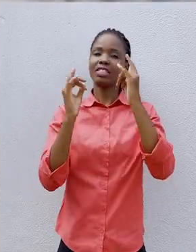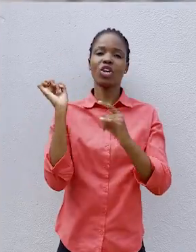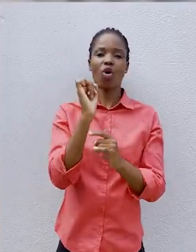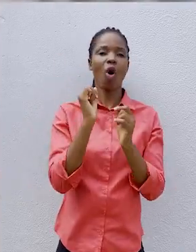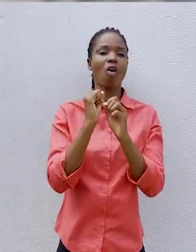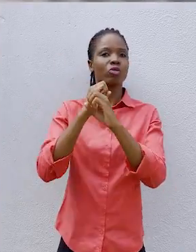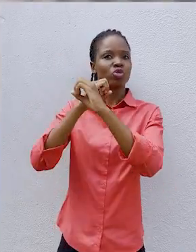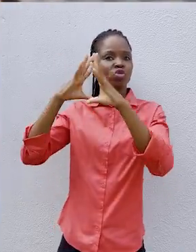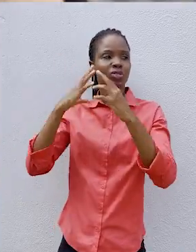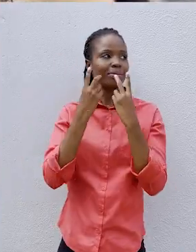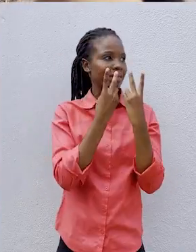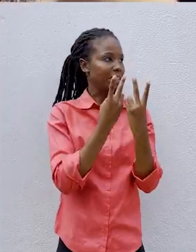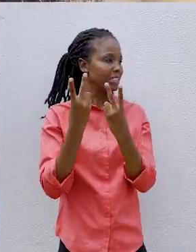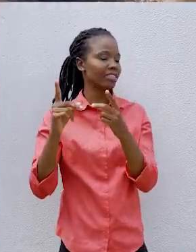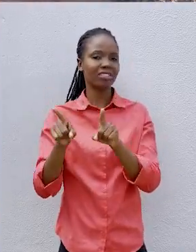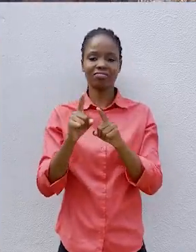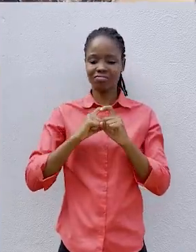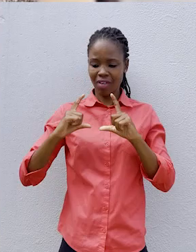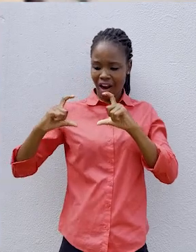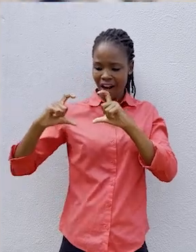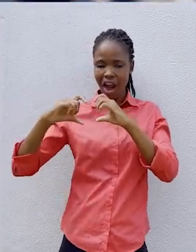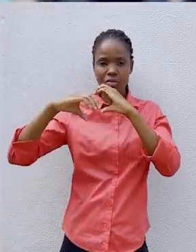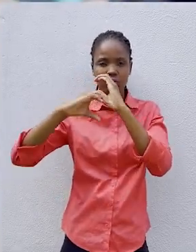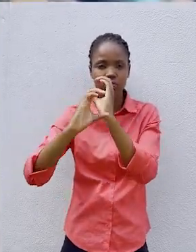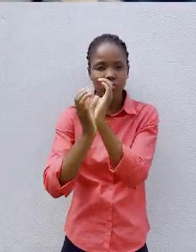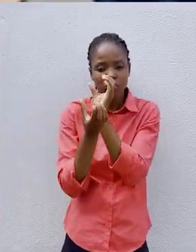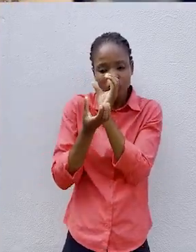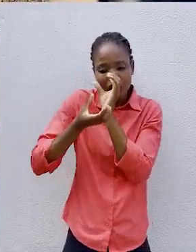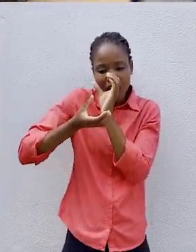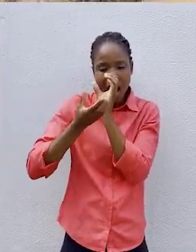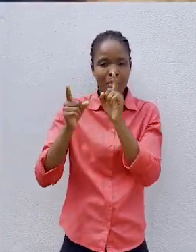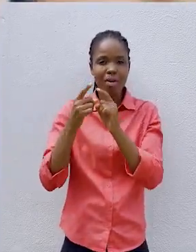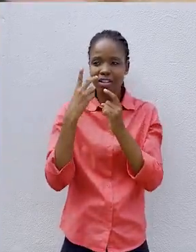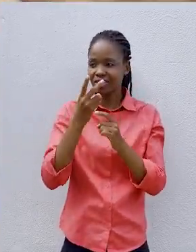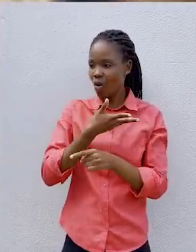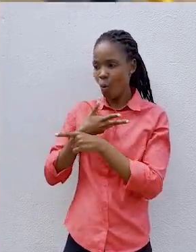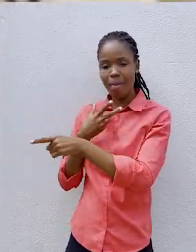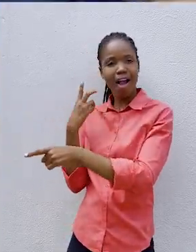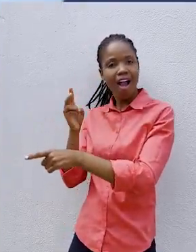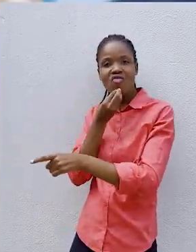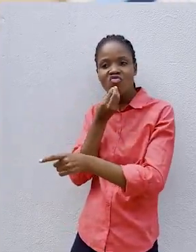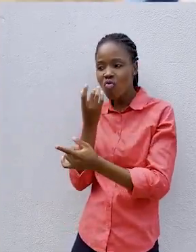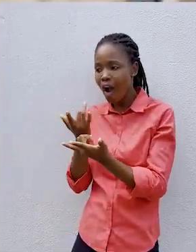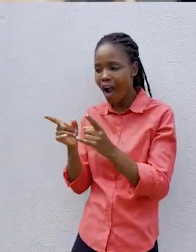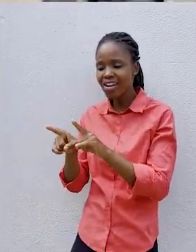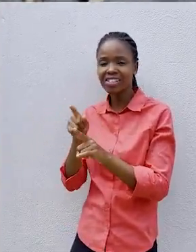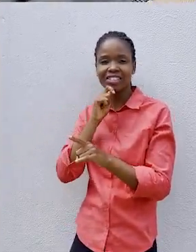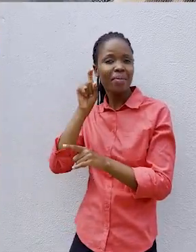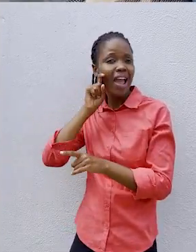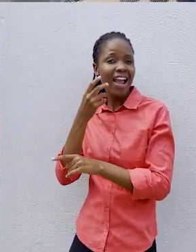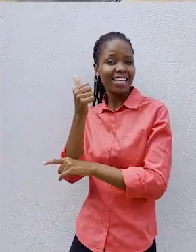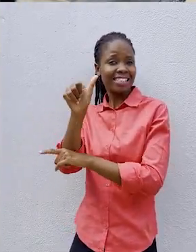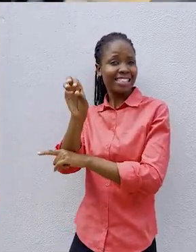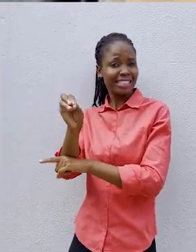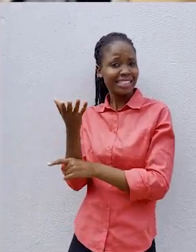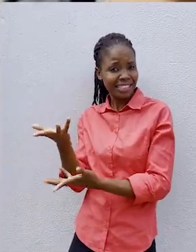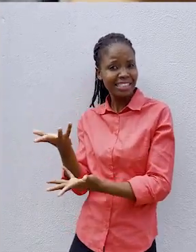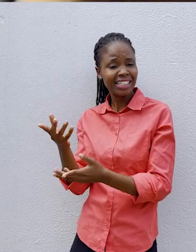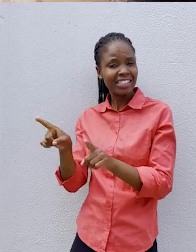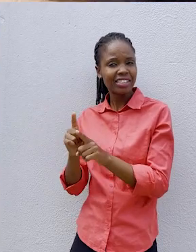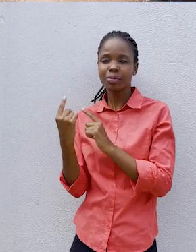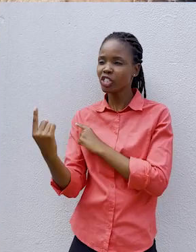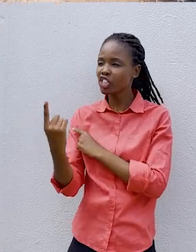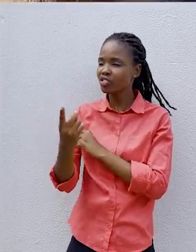for a reason. Because look around, look, I have a camera in my hand, I'm hustling. Look at that lady, she got food out there, she's hustling.